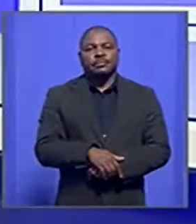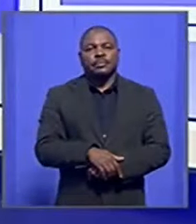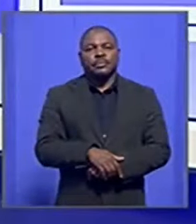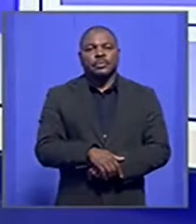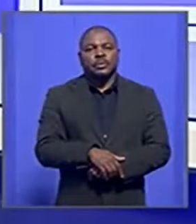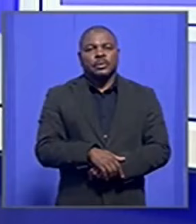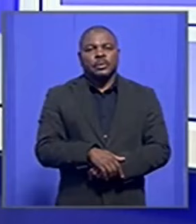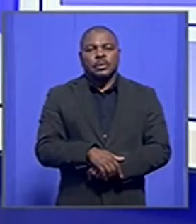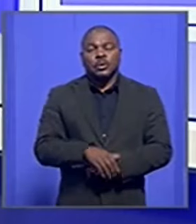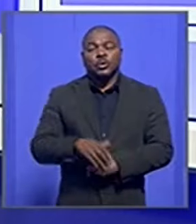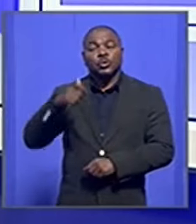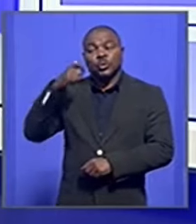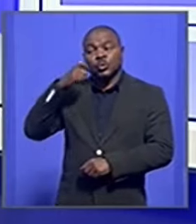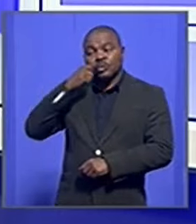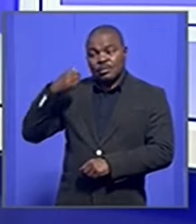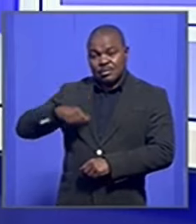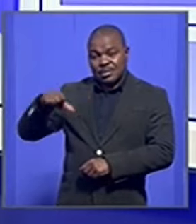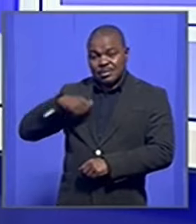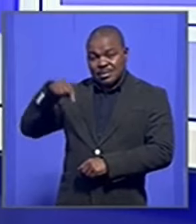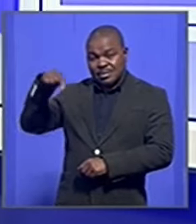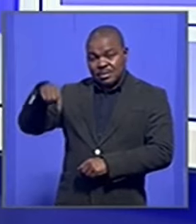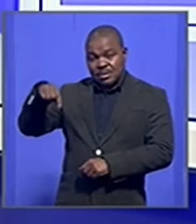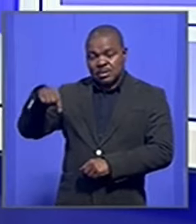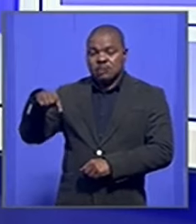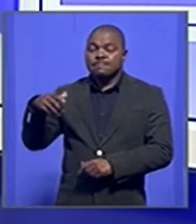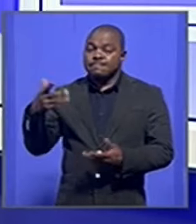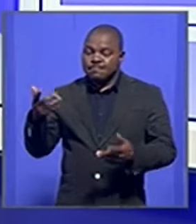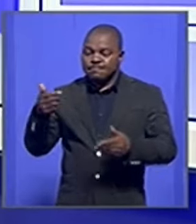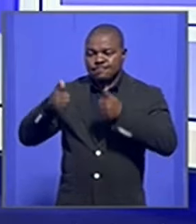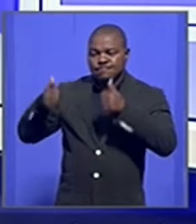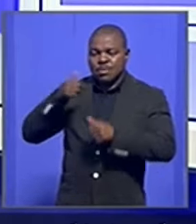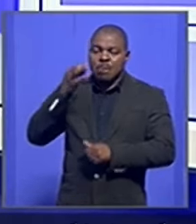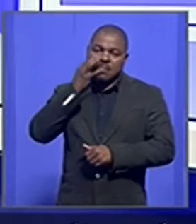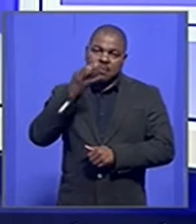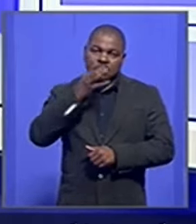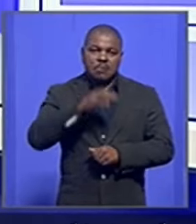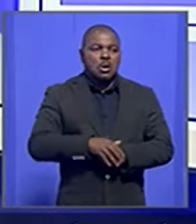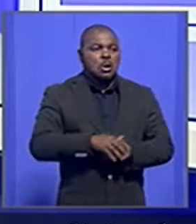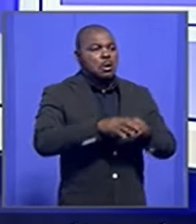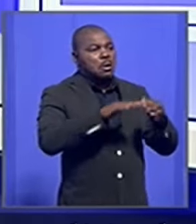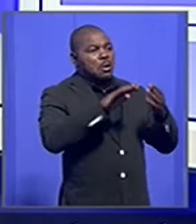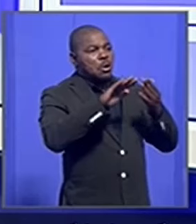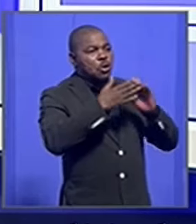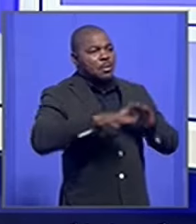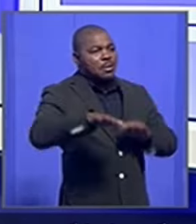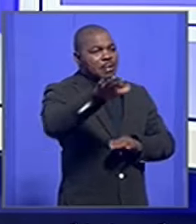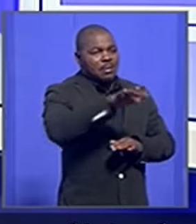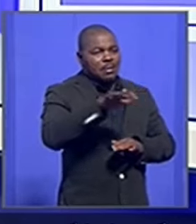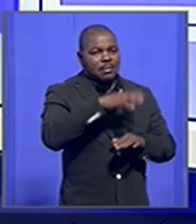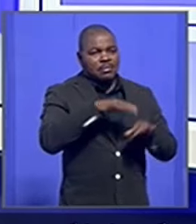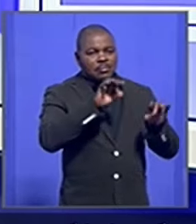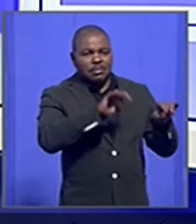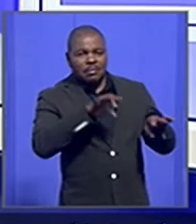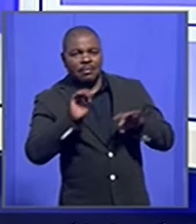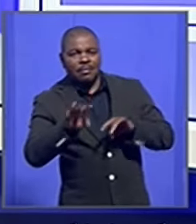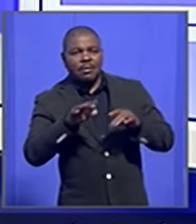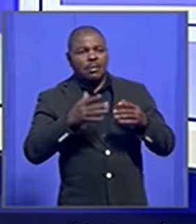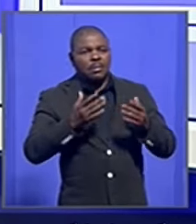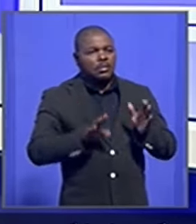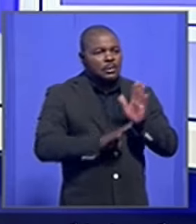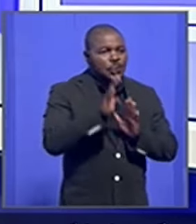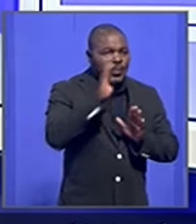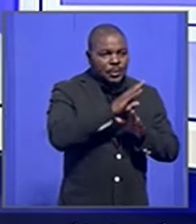Batlhankedi ba mmasepala wa Tshwane ba re ga ba ne ba amogela gore baagi ba kgaolo e ba se akarediwe mo